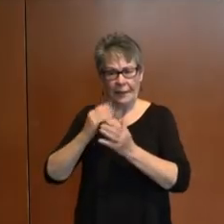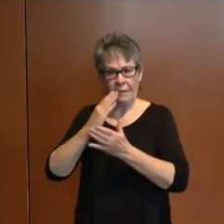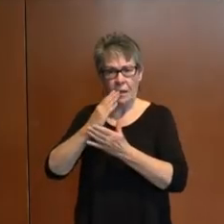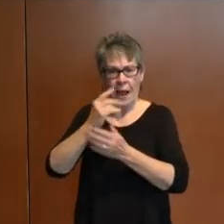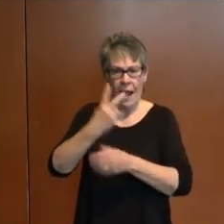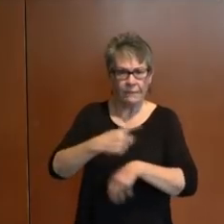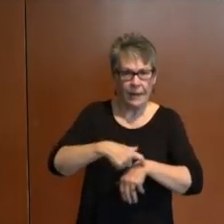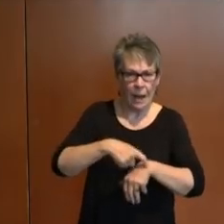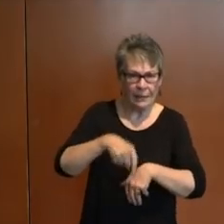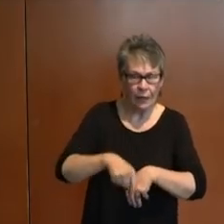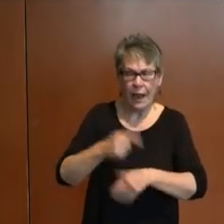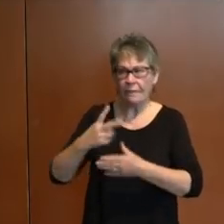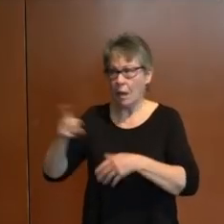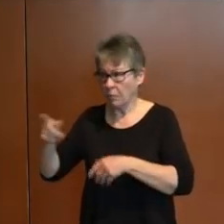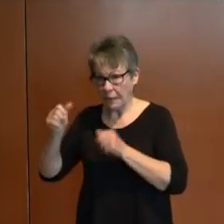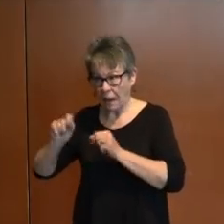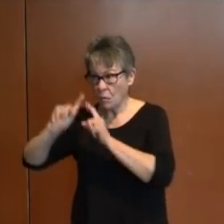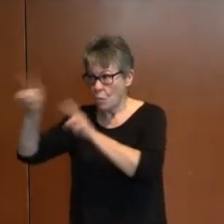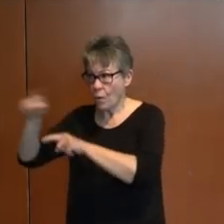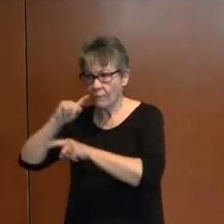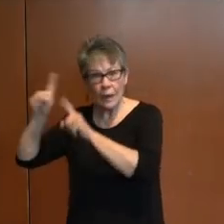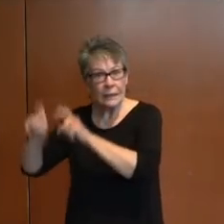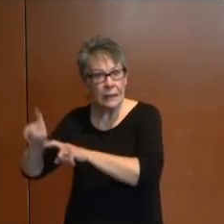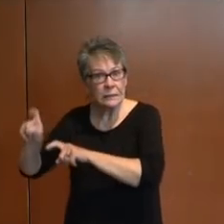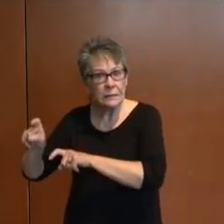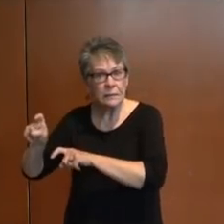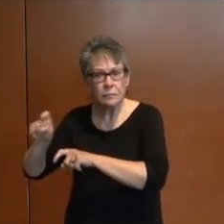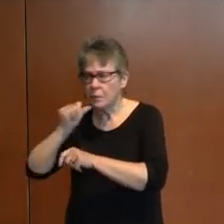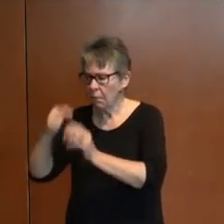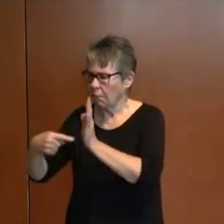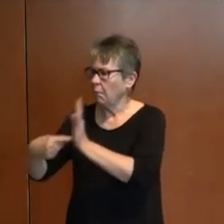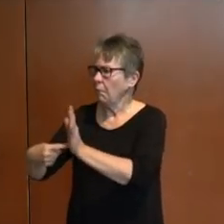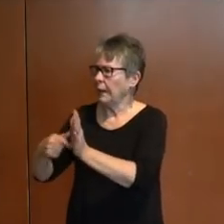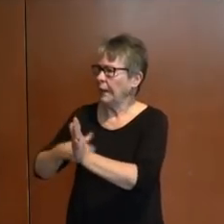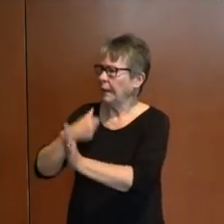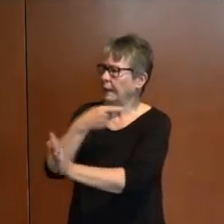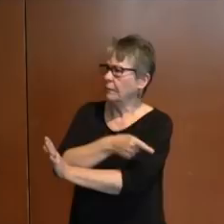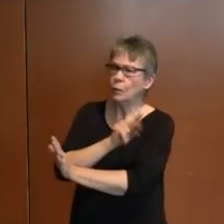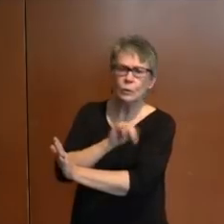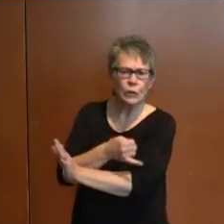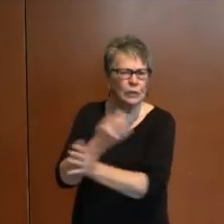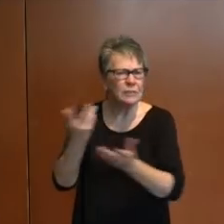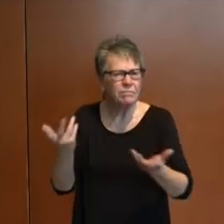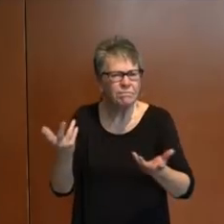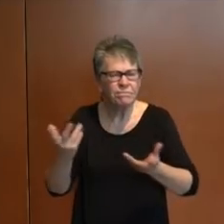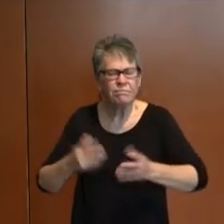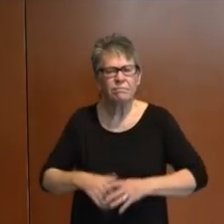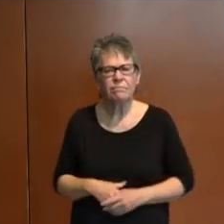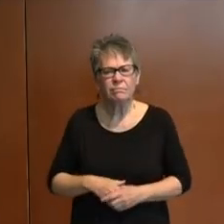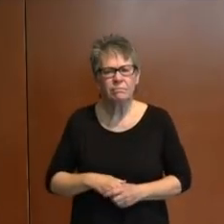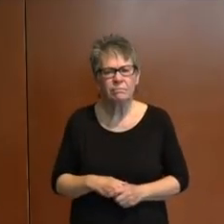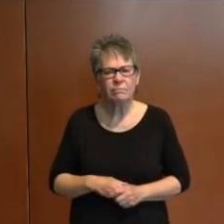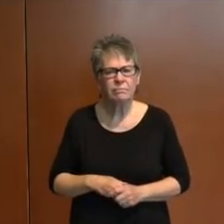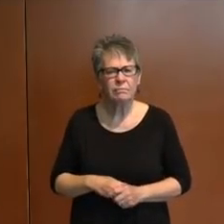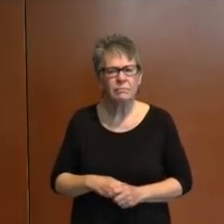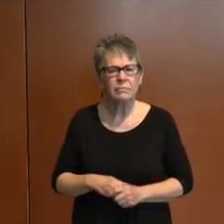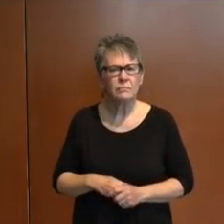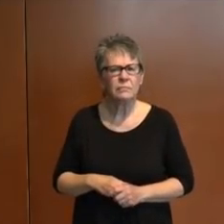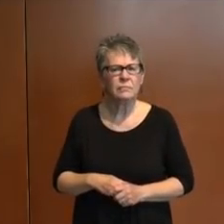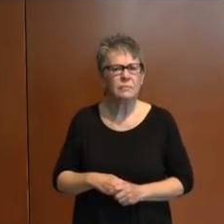number 5. We haven't made a decision about the June 2nd primary. I know that it's a decision we need to make sooner than